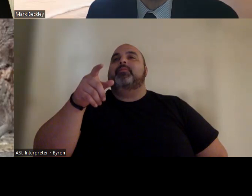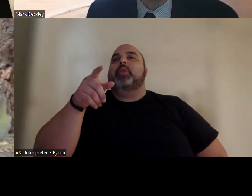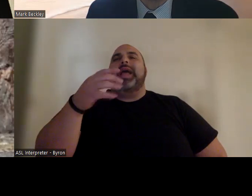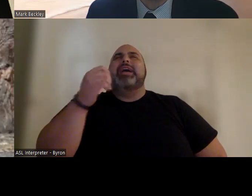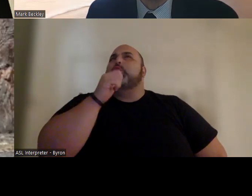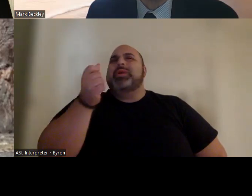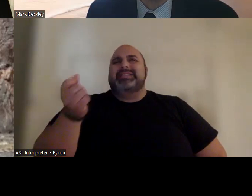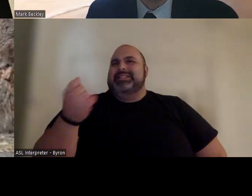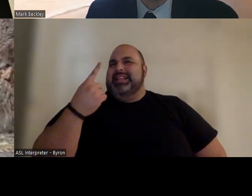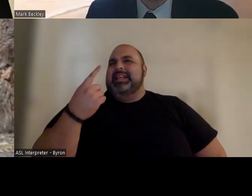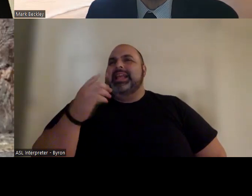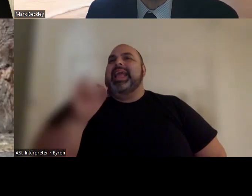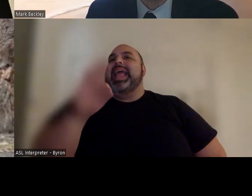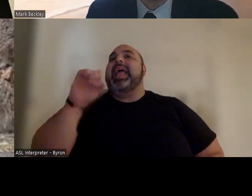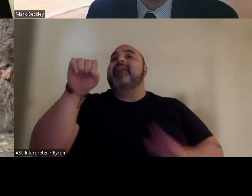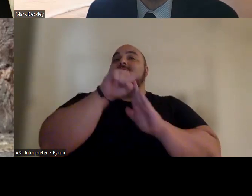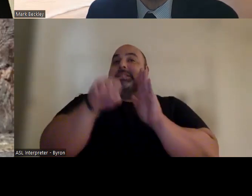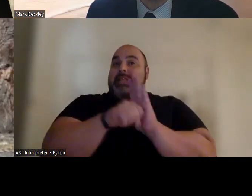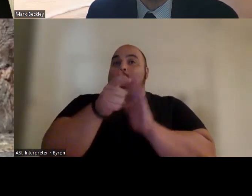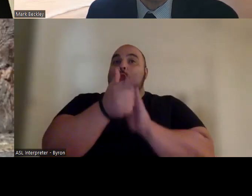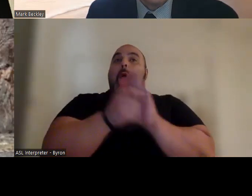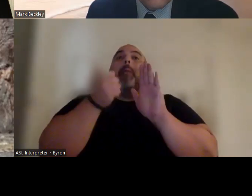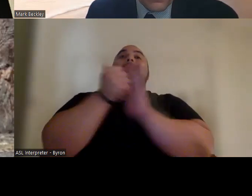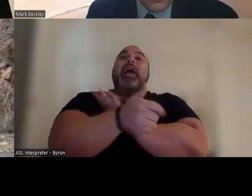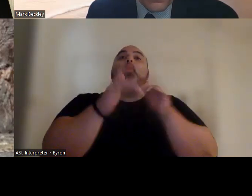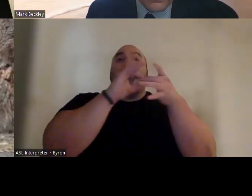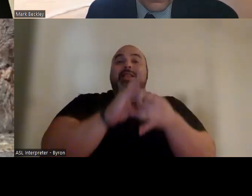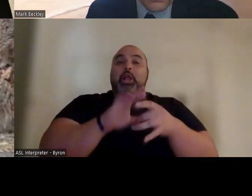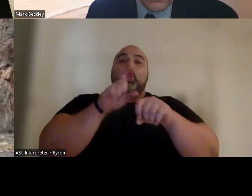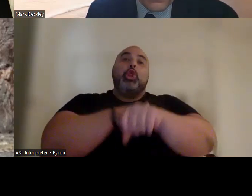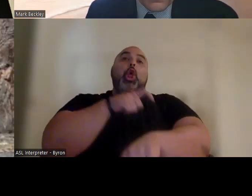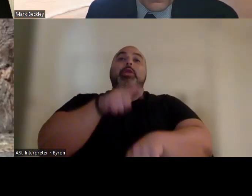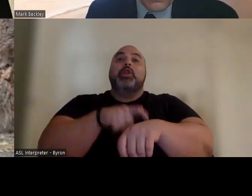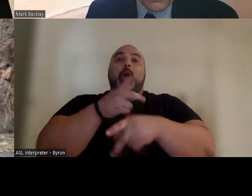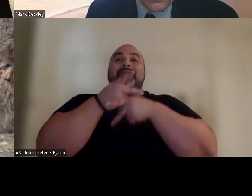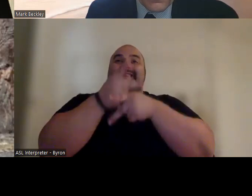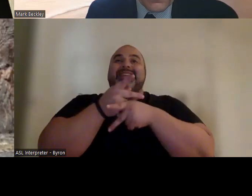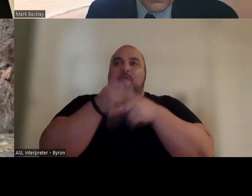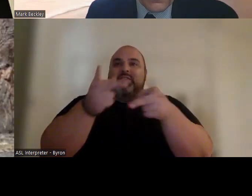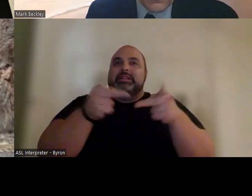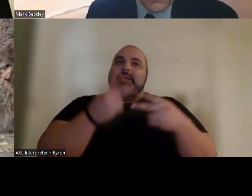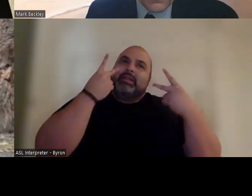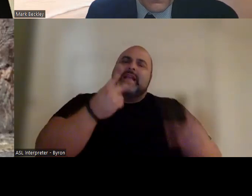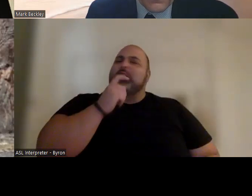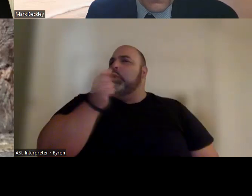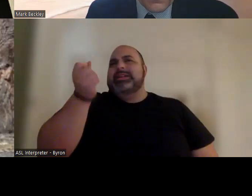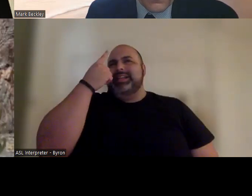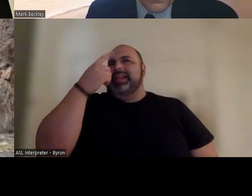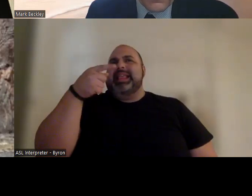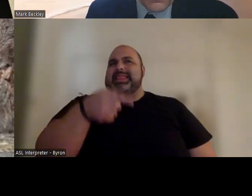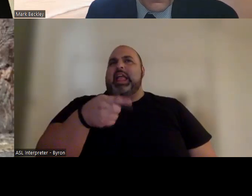understand how if a state law is passed regarding long term care facility visitation. I don't understand how that